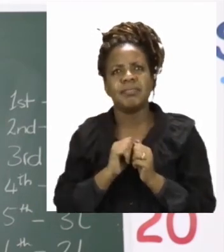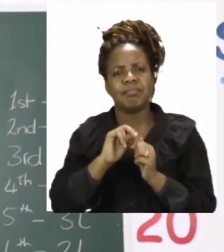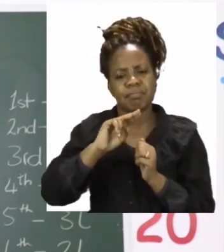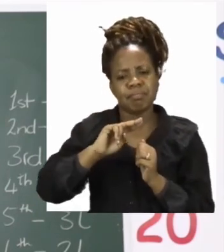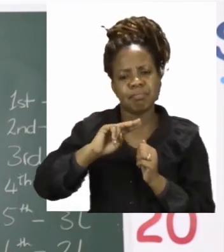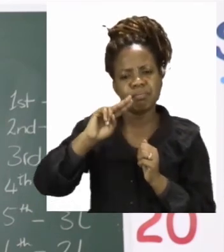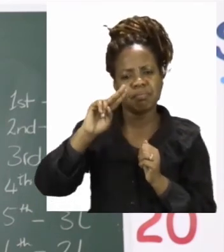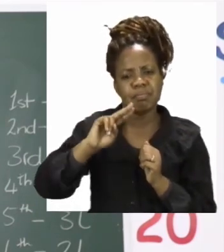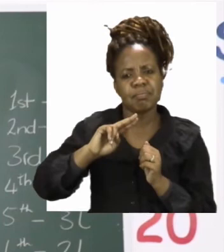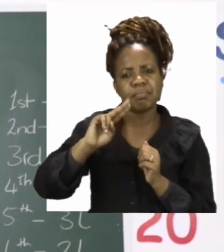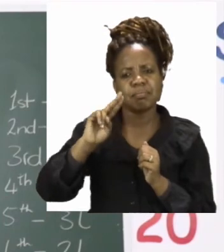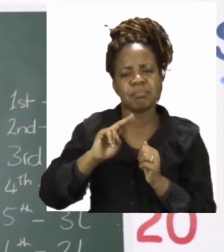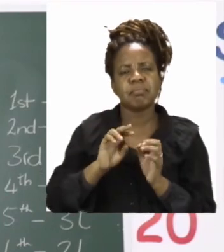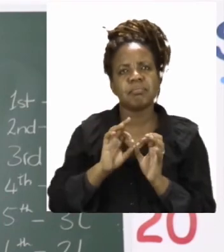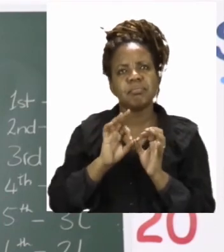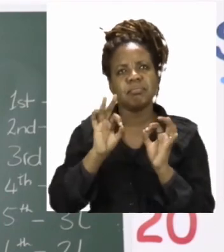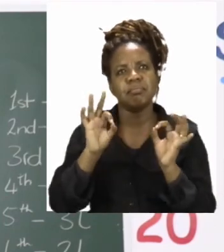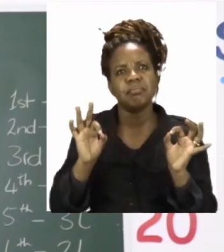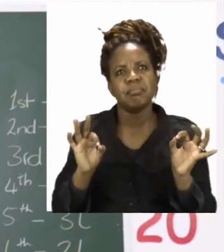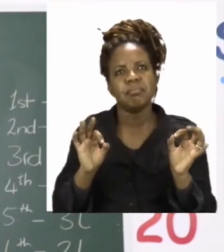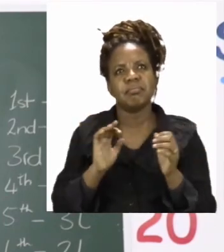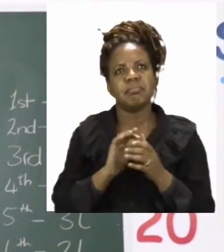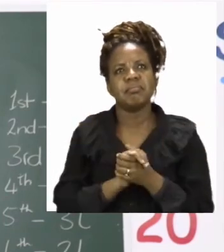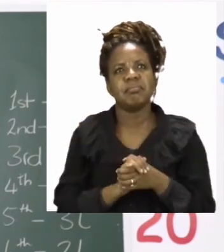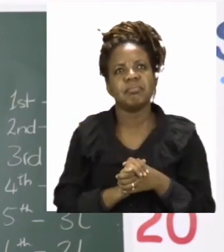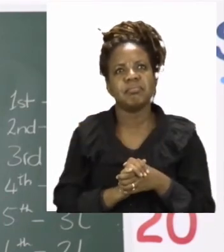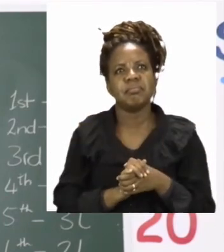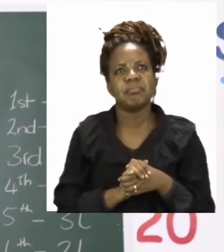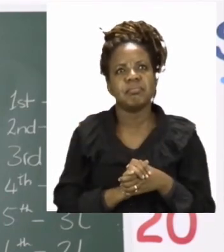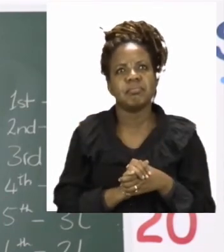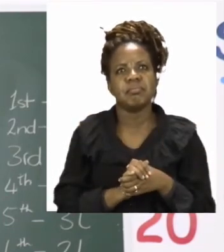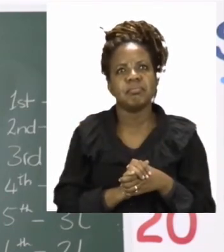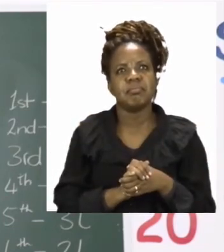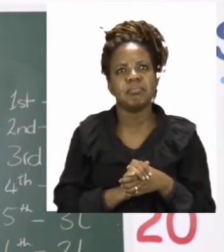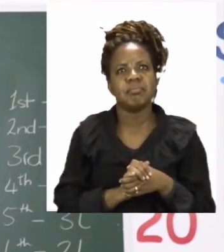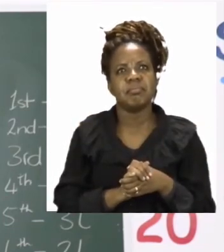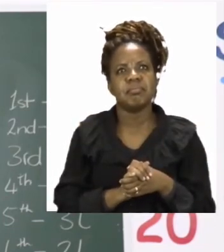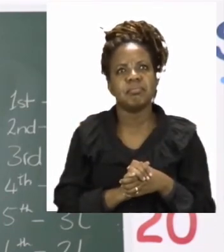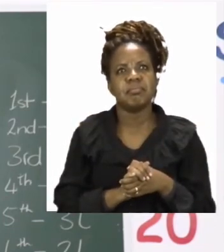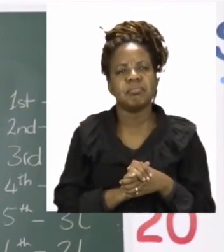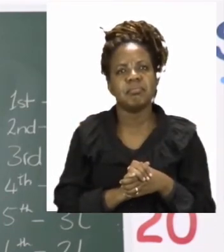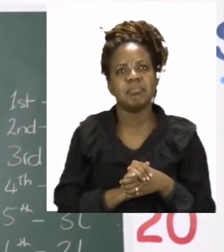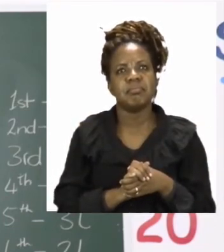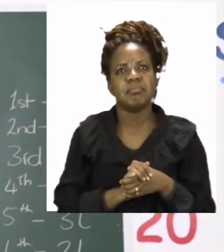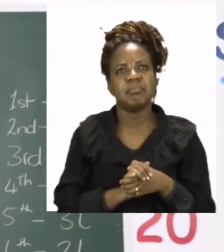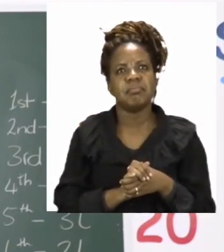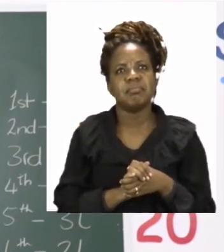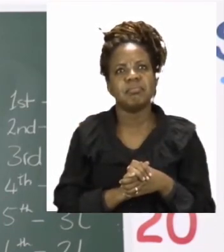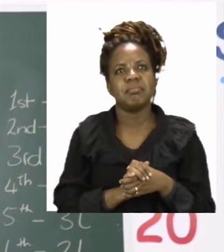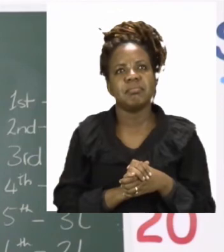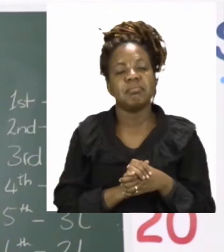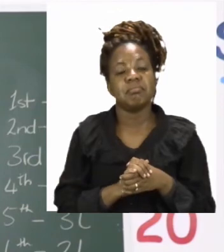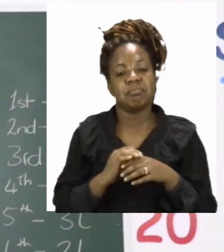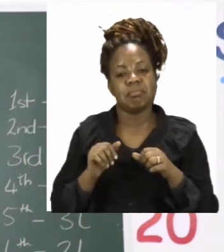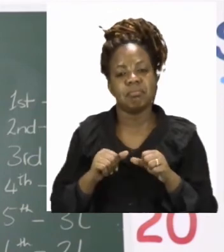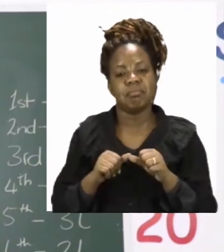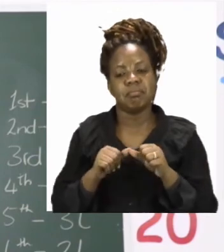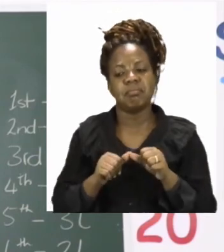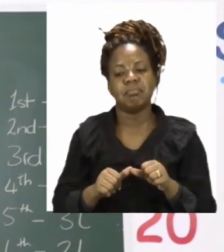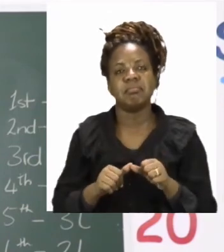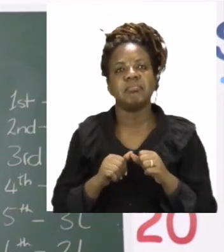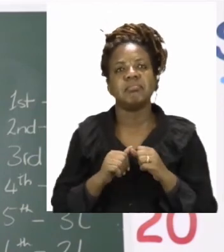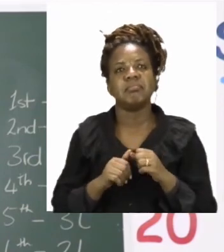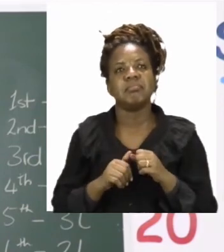which one is not. So now that we are done with this part of the capacity phase, let's move on now